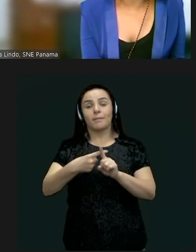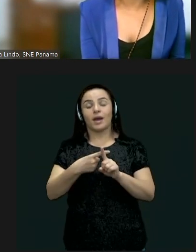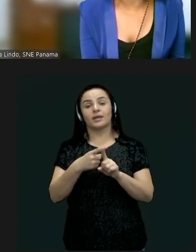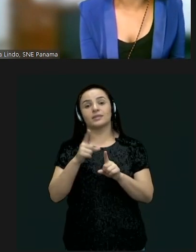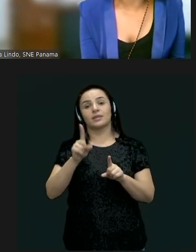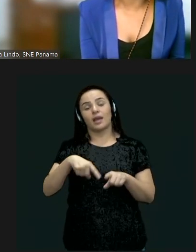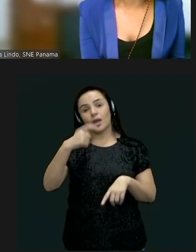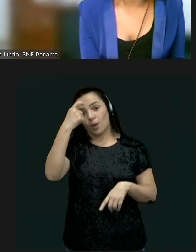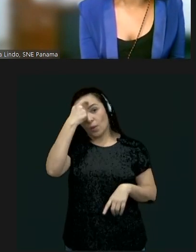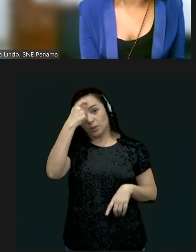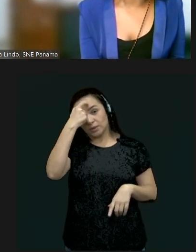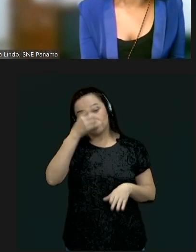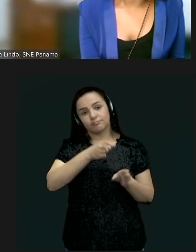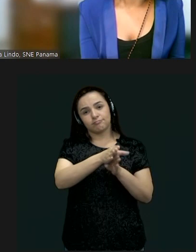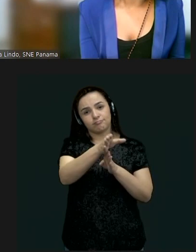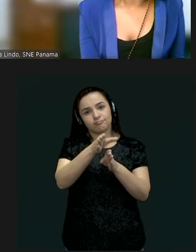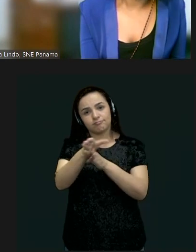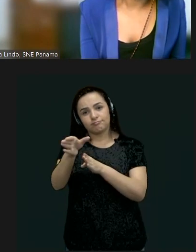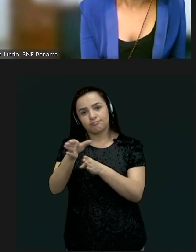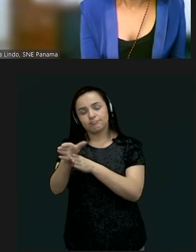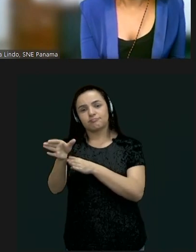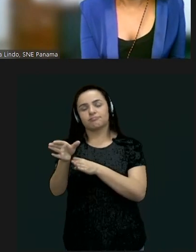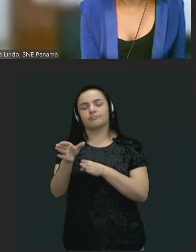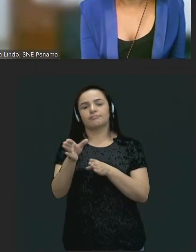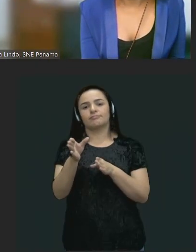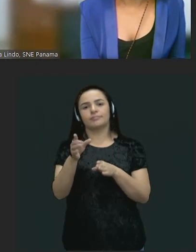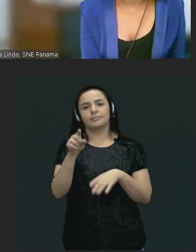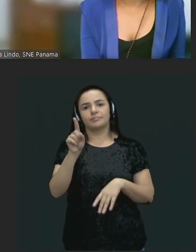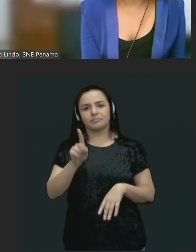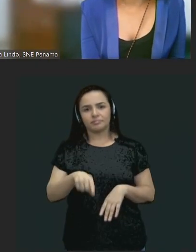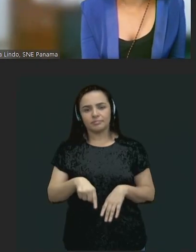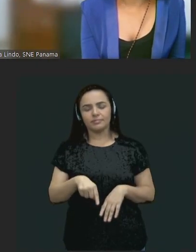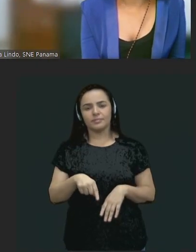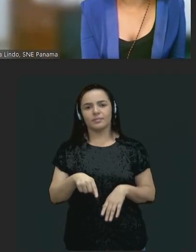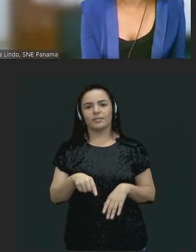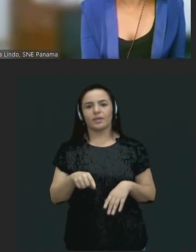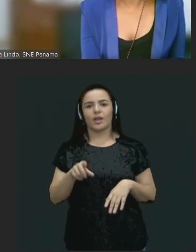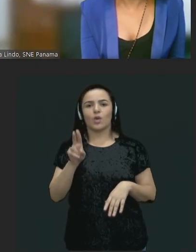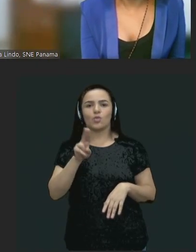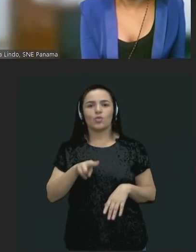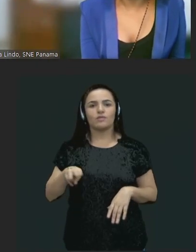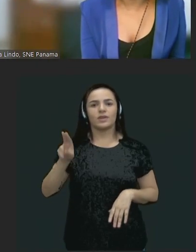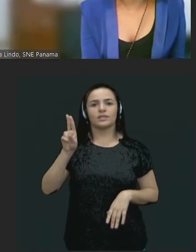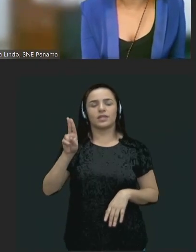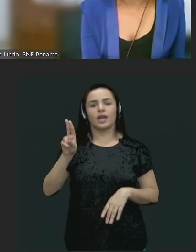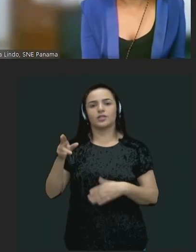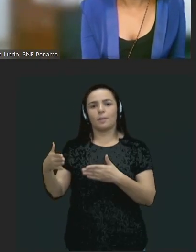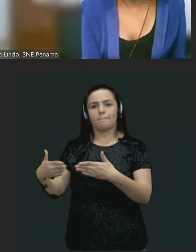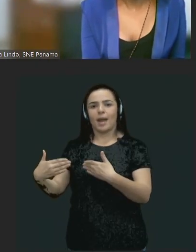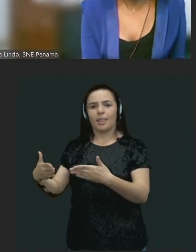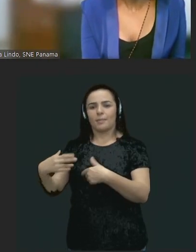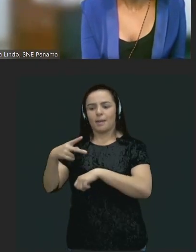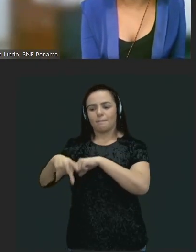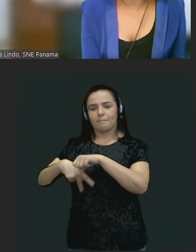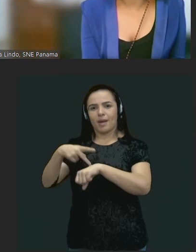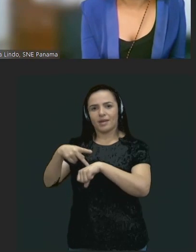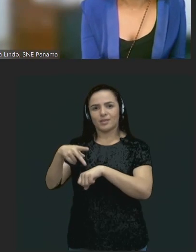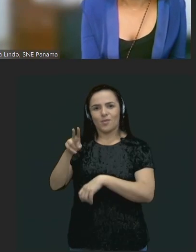of awareness, education with the different national universities in